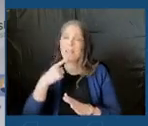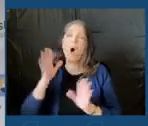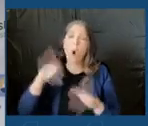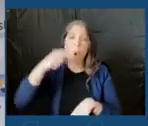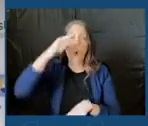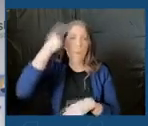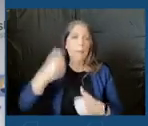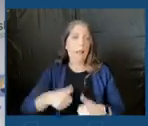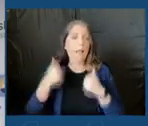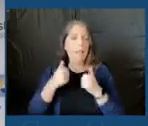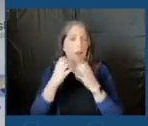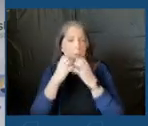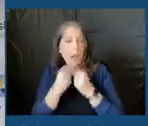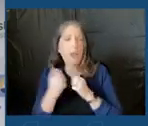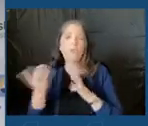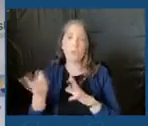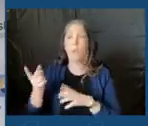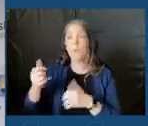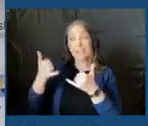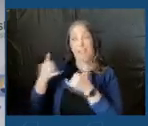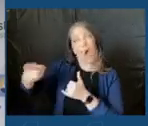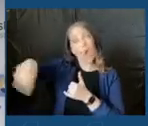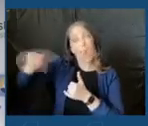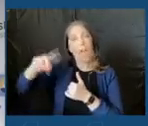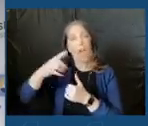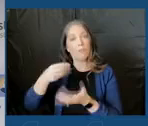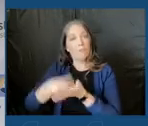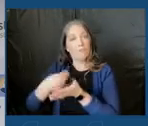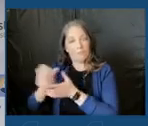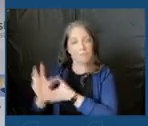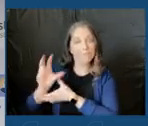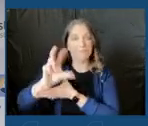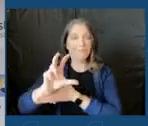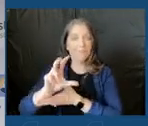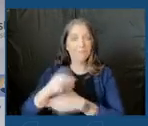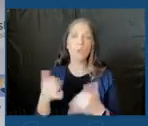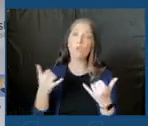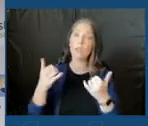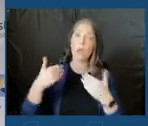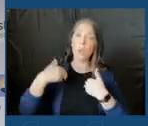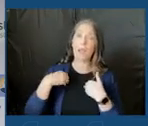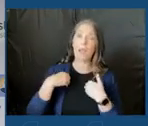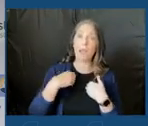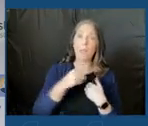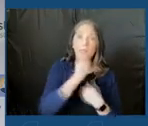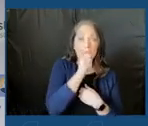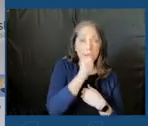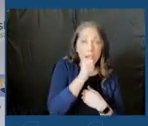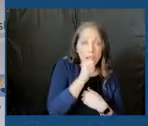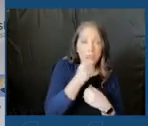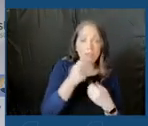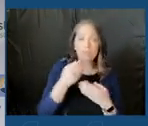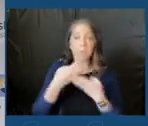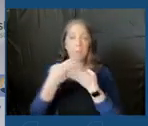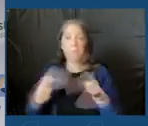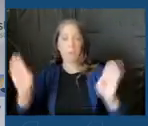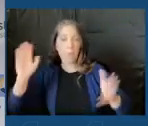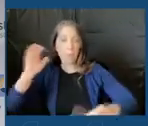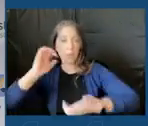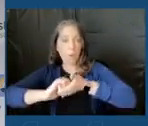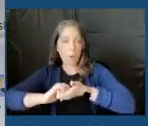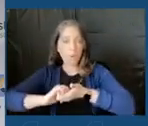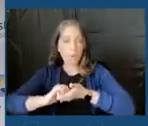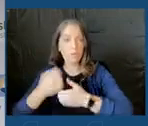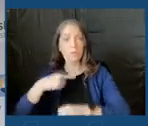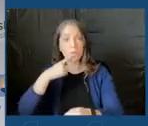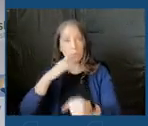And so we have now a public-private partnership that we guarantee, because we owe it to the community to make this work. We've